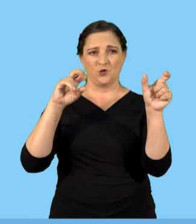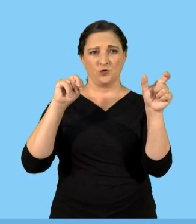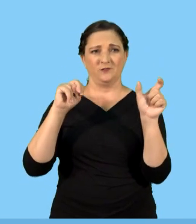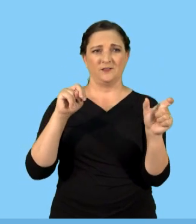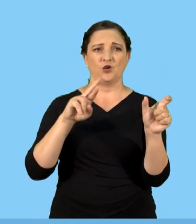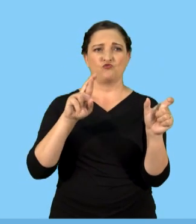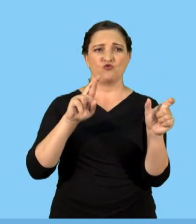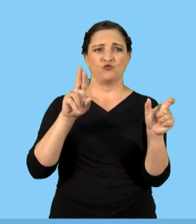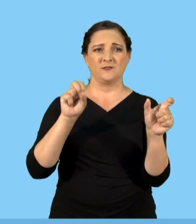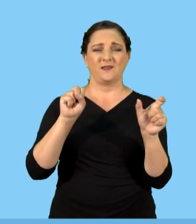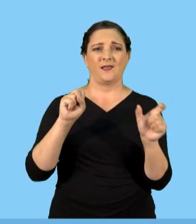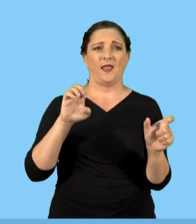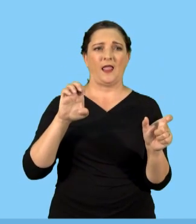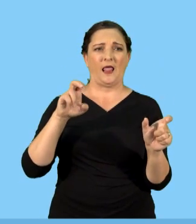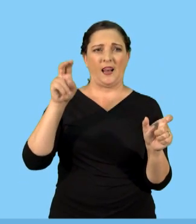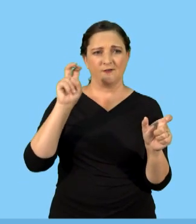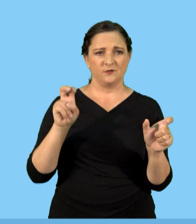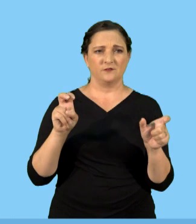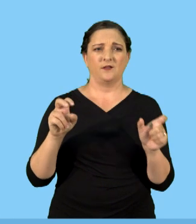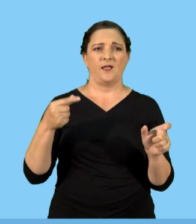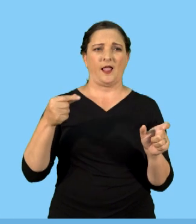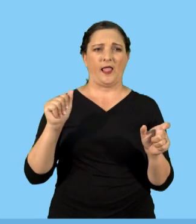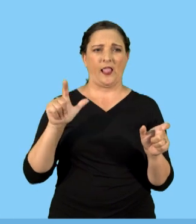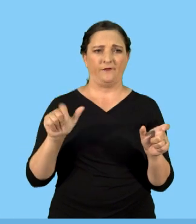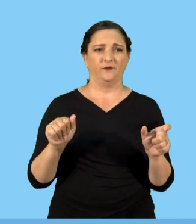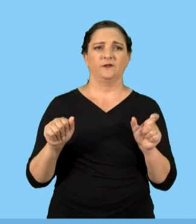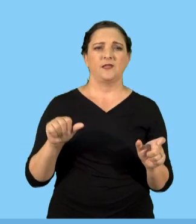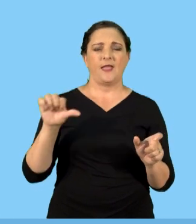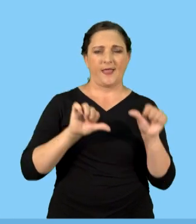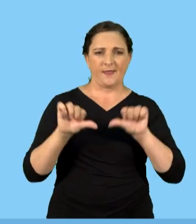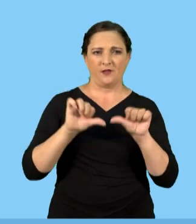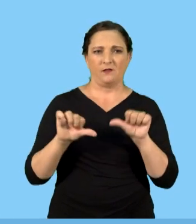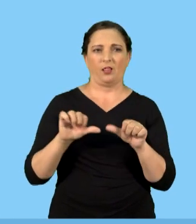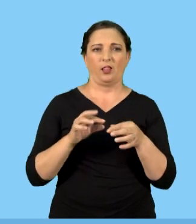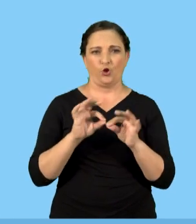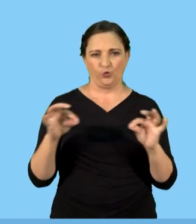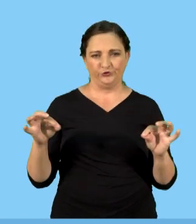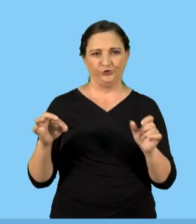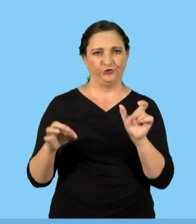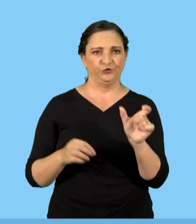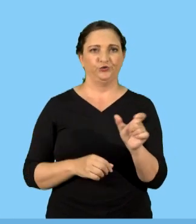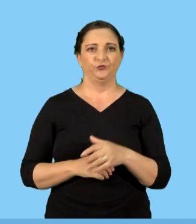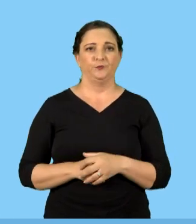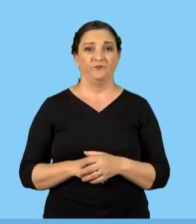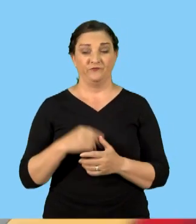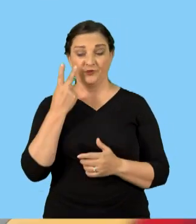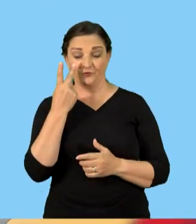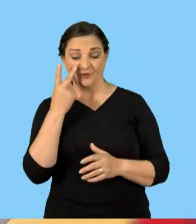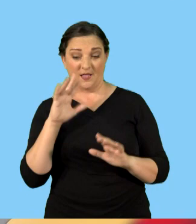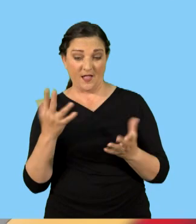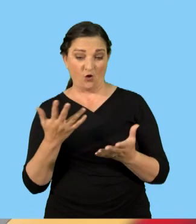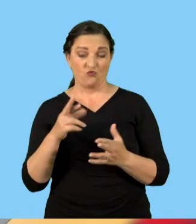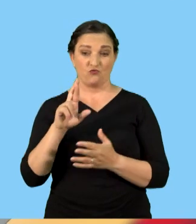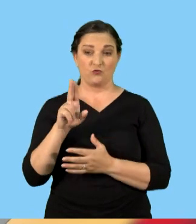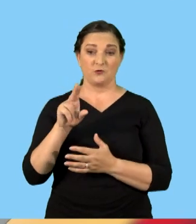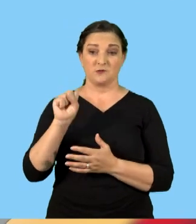corrosion, rusting, electroplating, galvanizing, and chemical equations to better explain how rust is formed and also how we